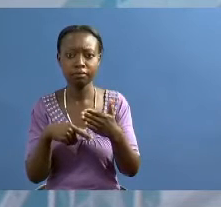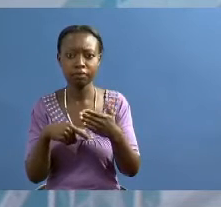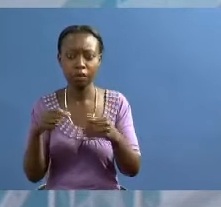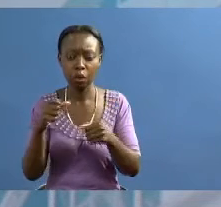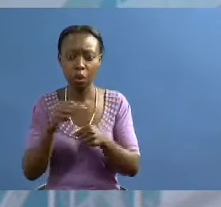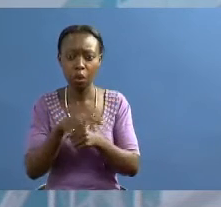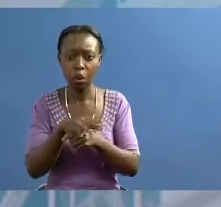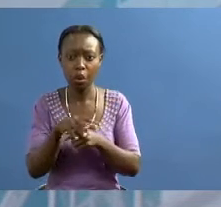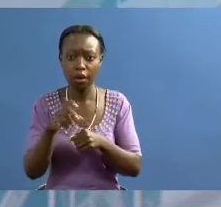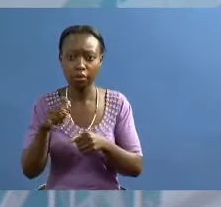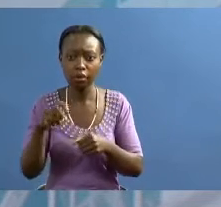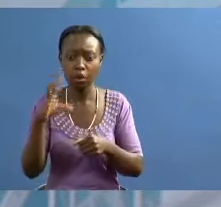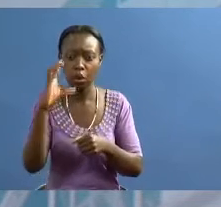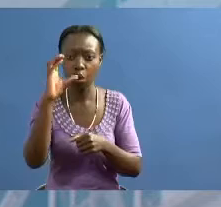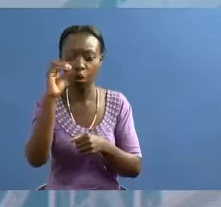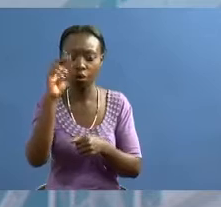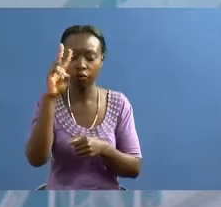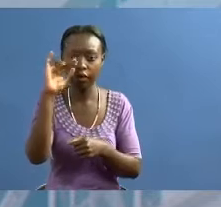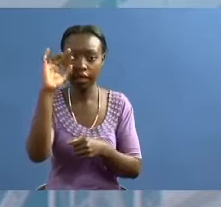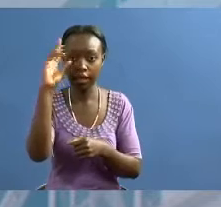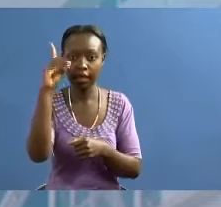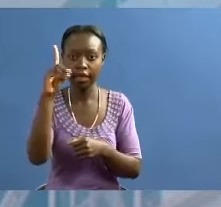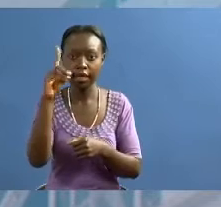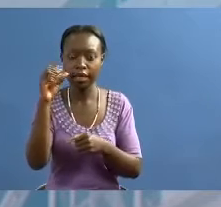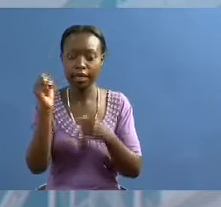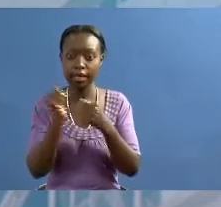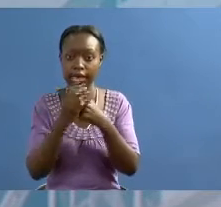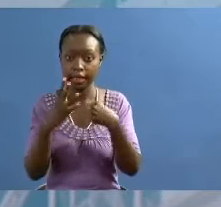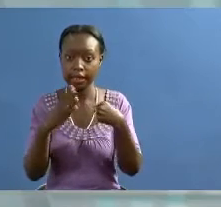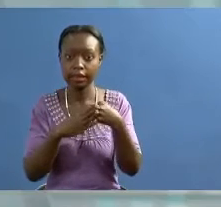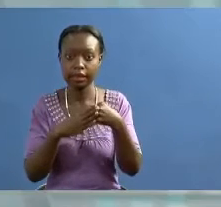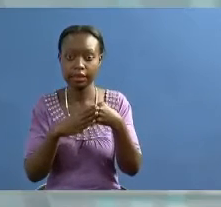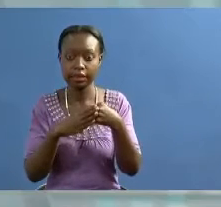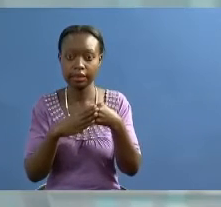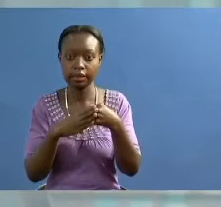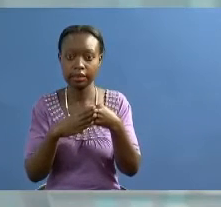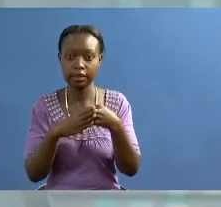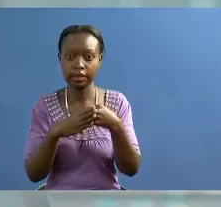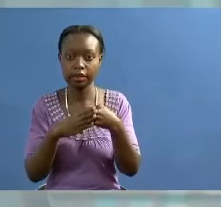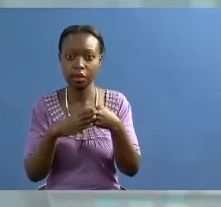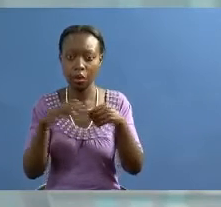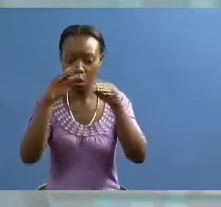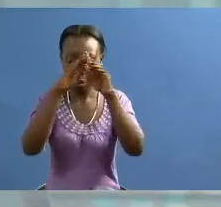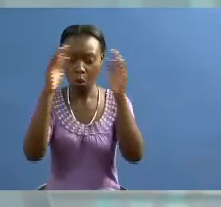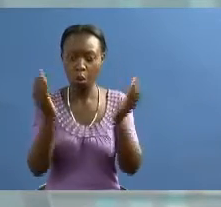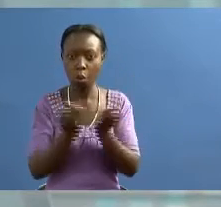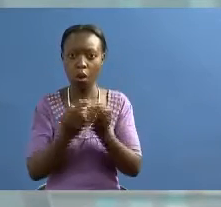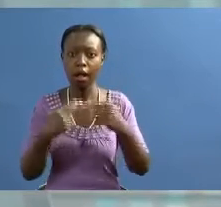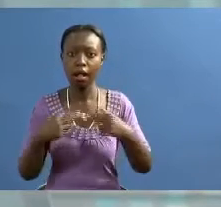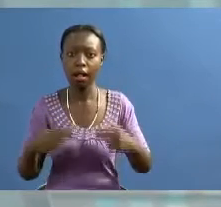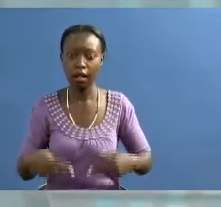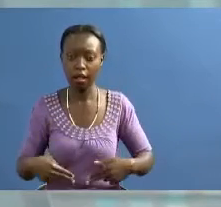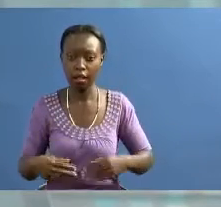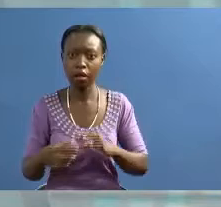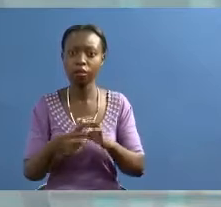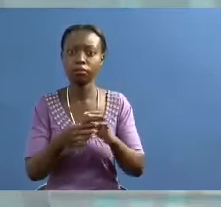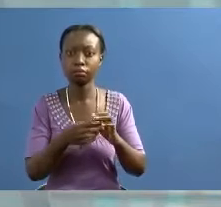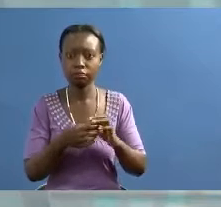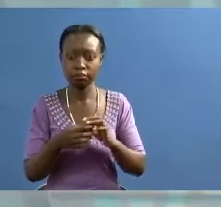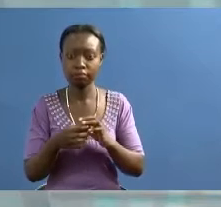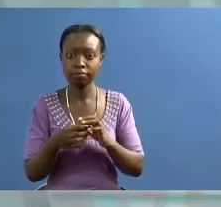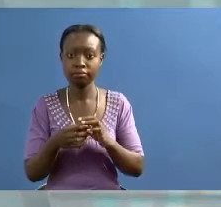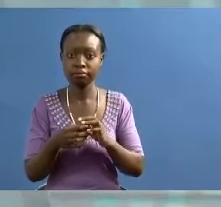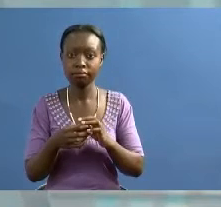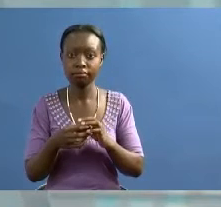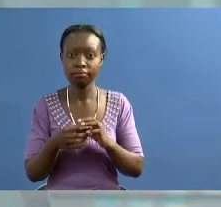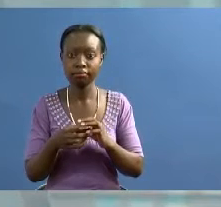coronavirus, the COVID-2019. Right. The COVID-19 by the World Health Organization. Break down the COVID-19. Yes.